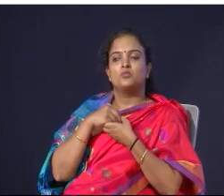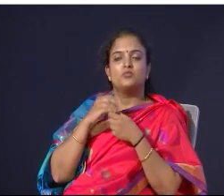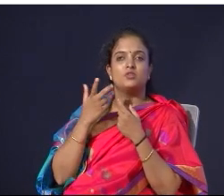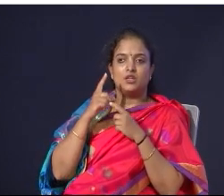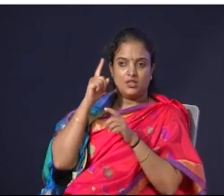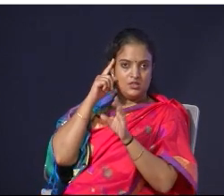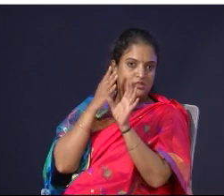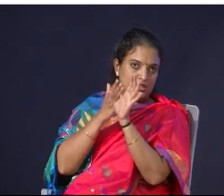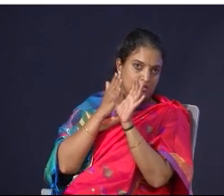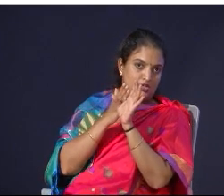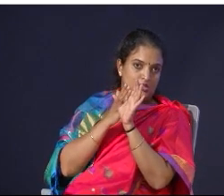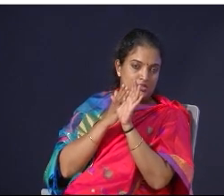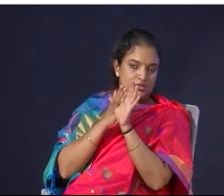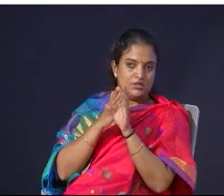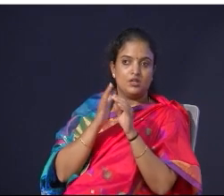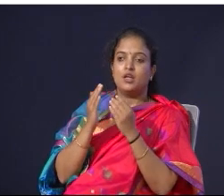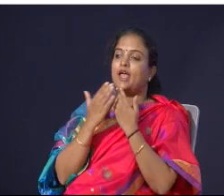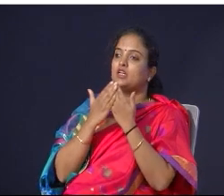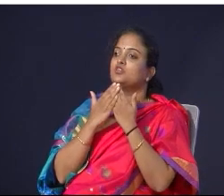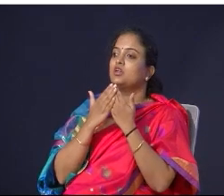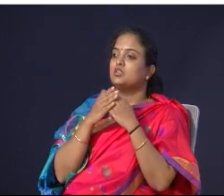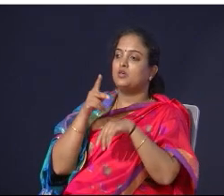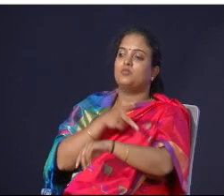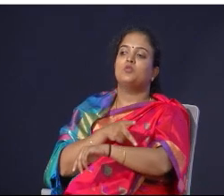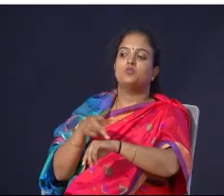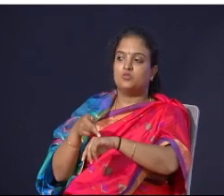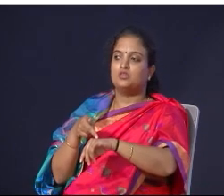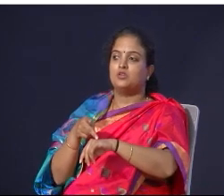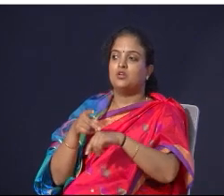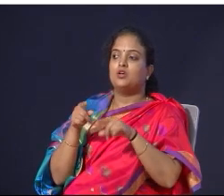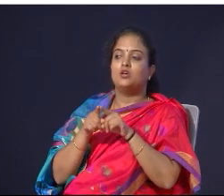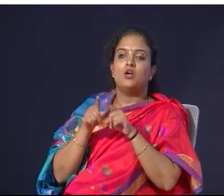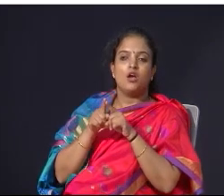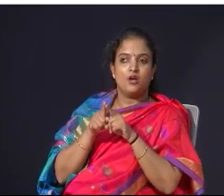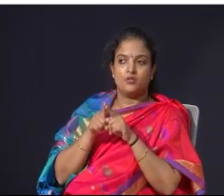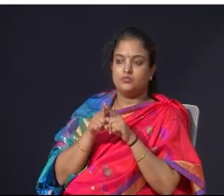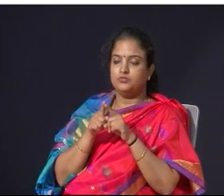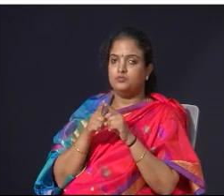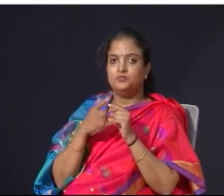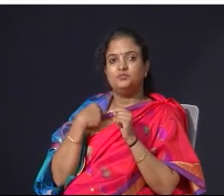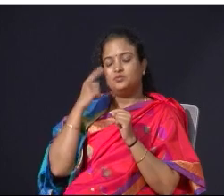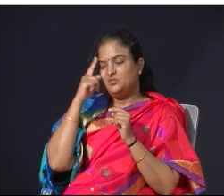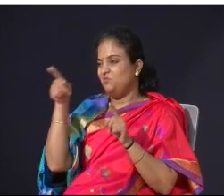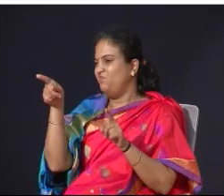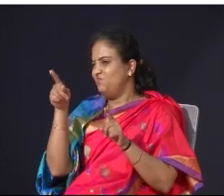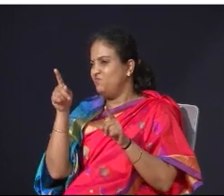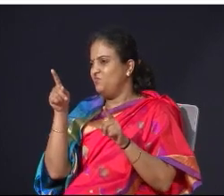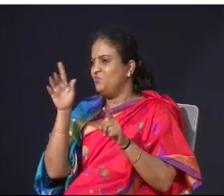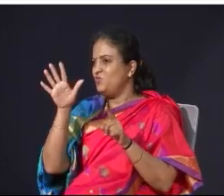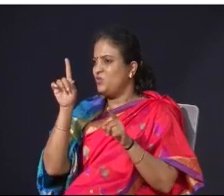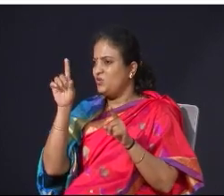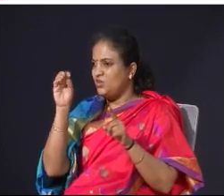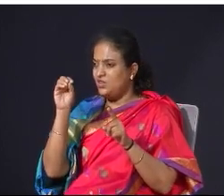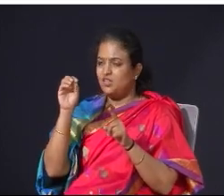psychological, or educational profession. Nobody can say, okay, his visual acuity is 1 on 10, this one's is 5 on 10.